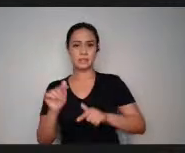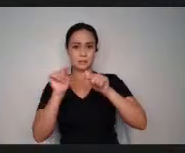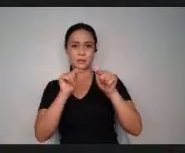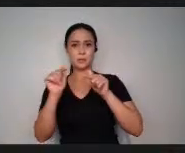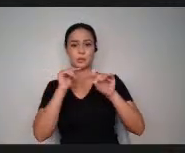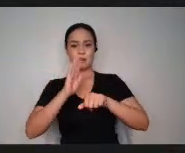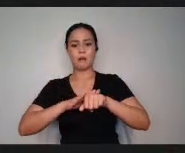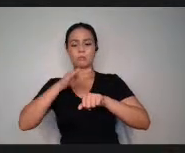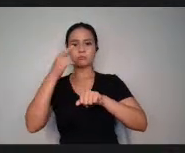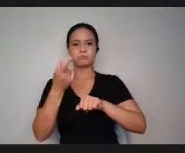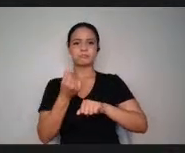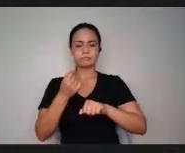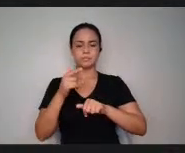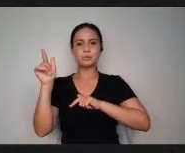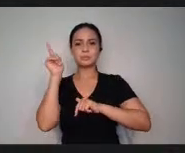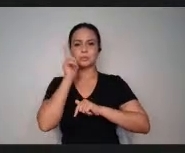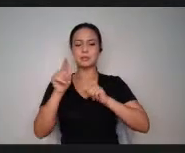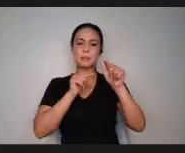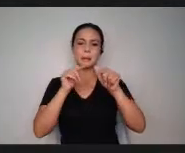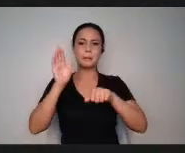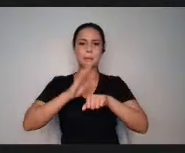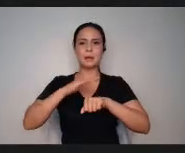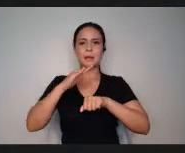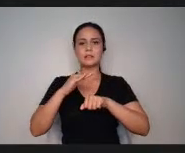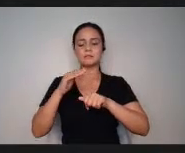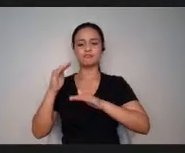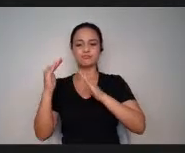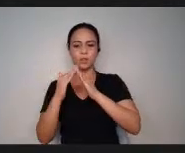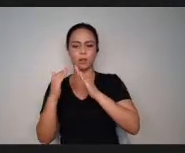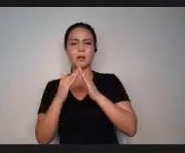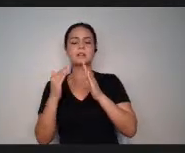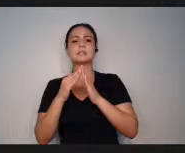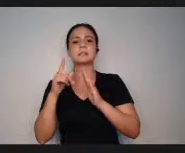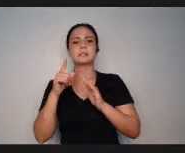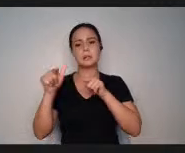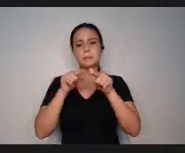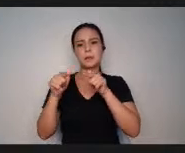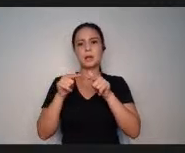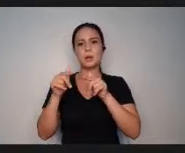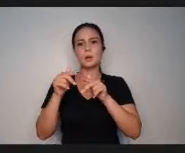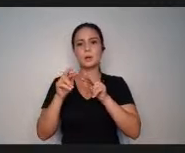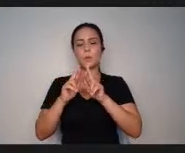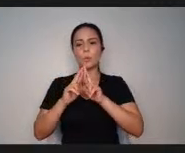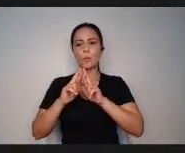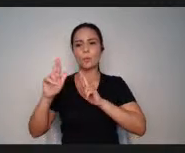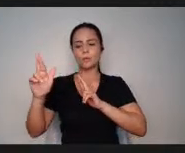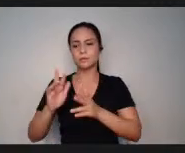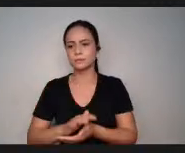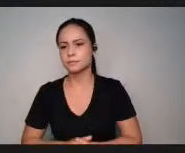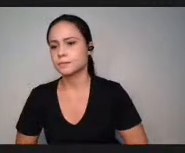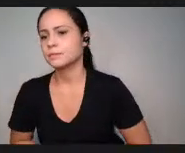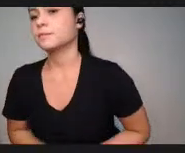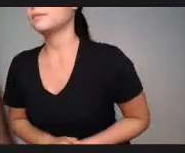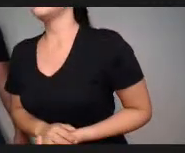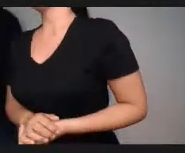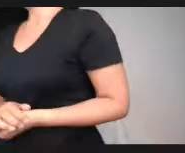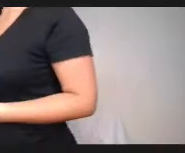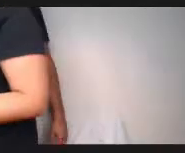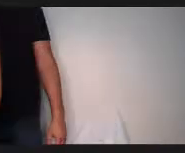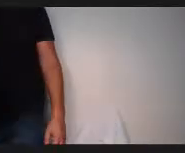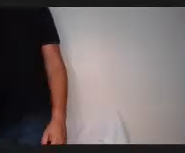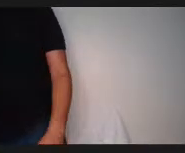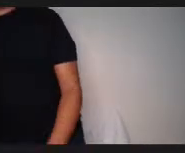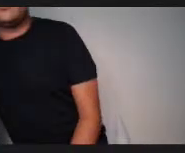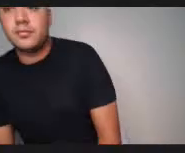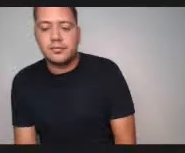and get the benefits of that, which is of course less exposure to the virus. There are